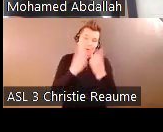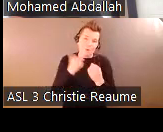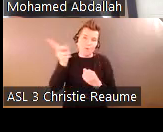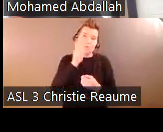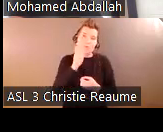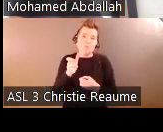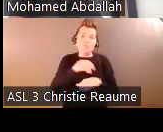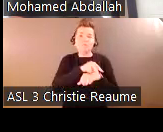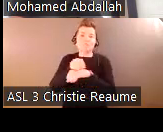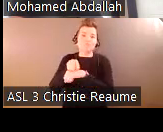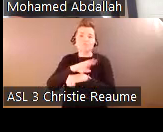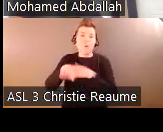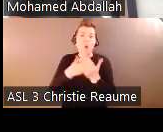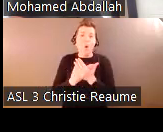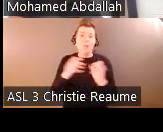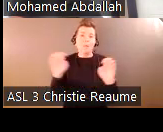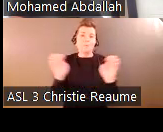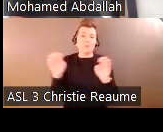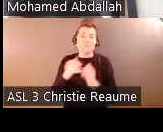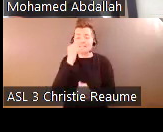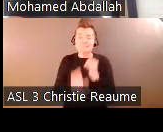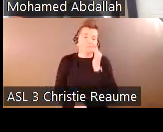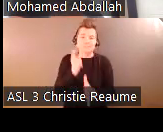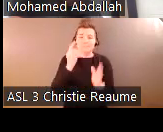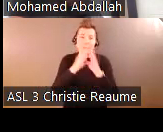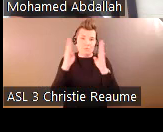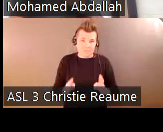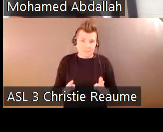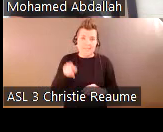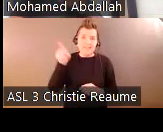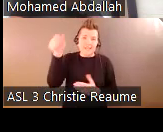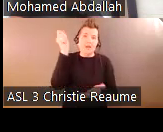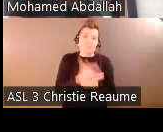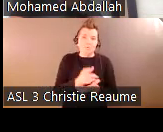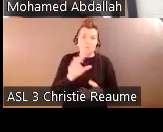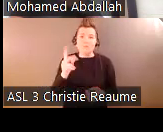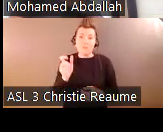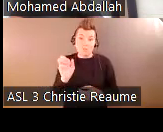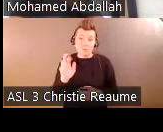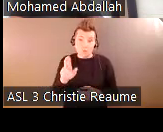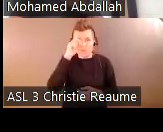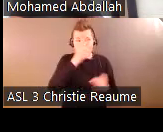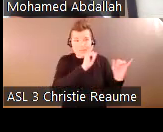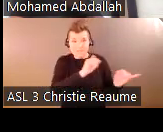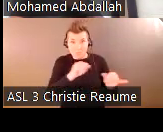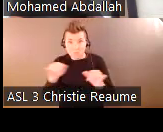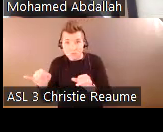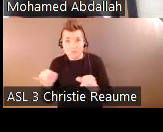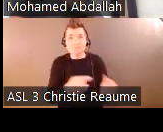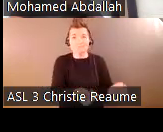housing and approve shelters for individuals to stay in